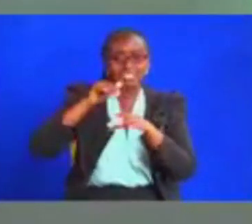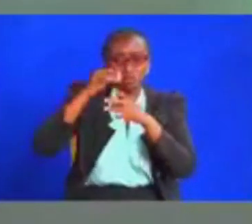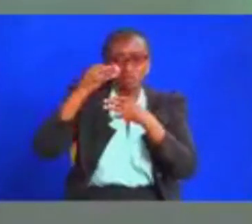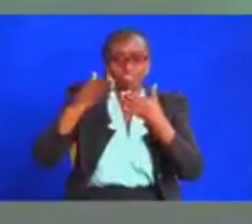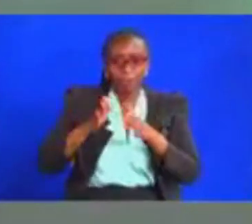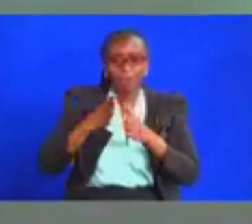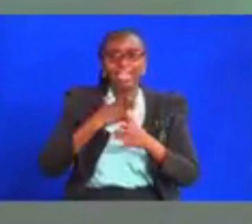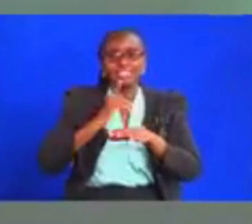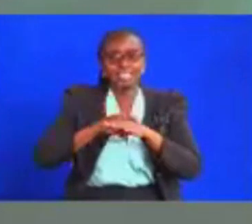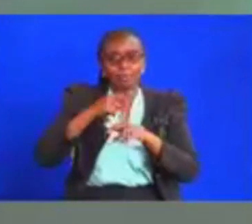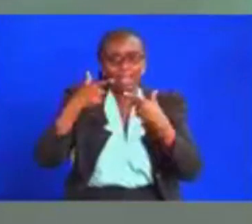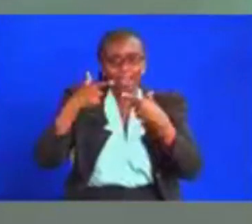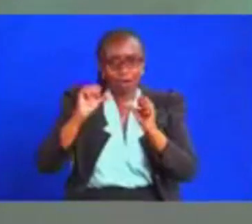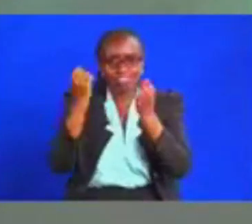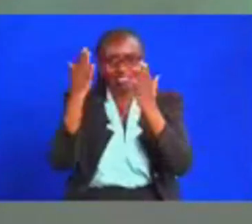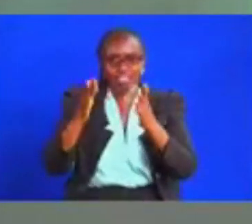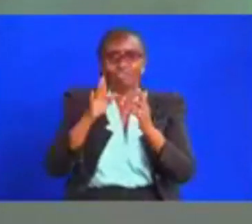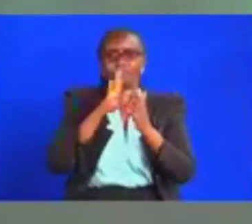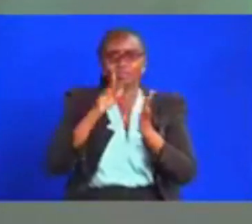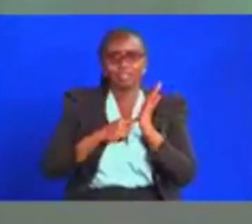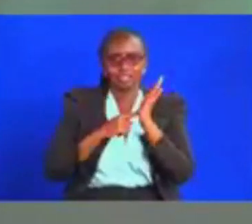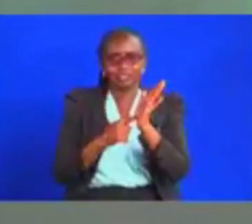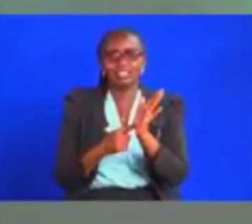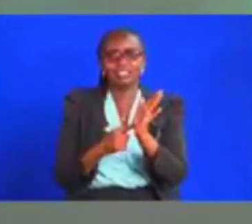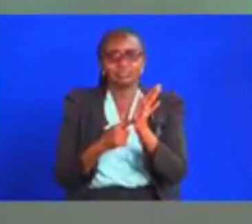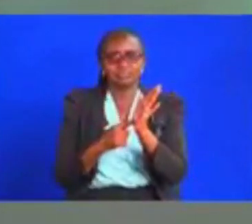allowed the Savior to be revealed.